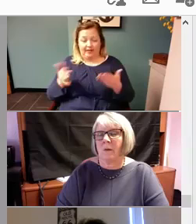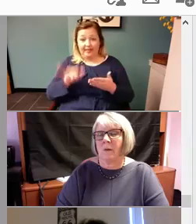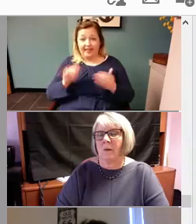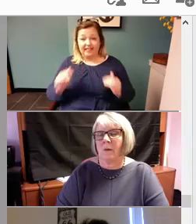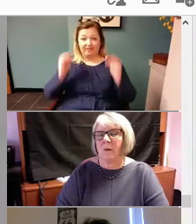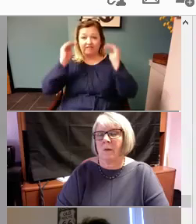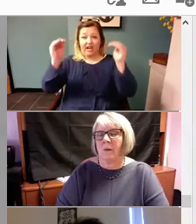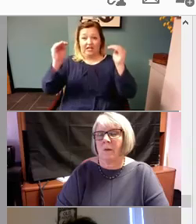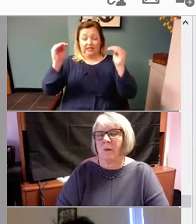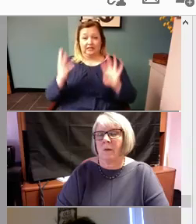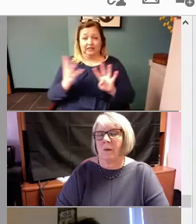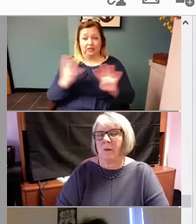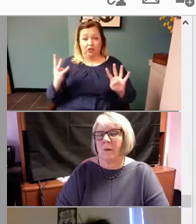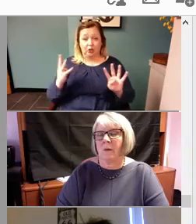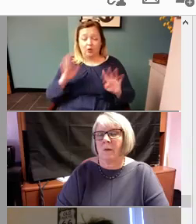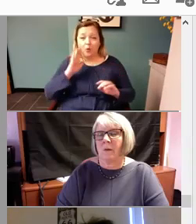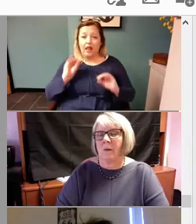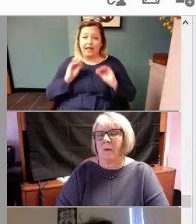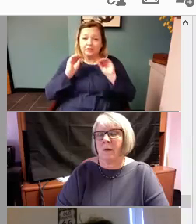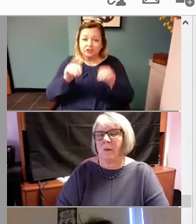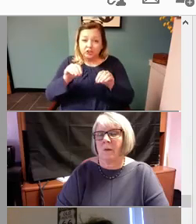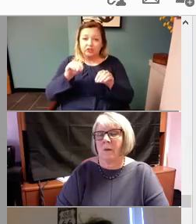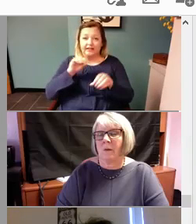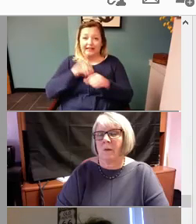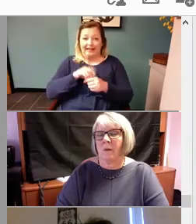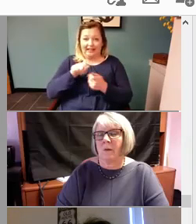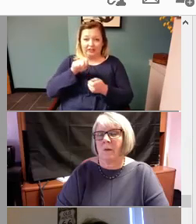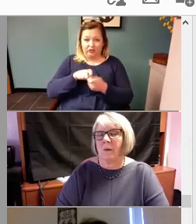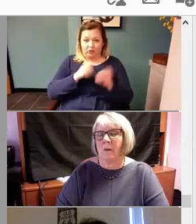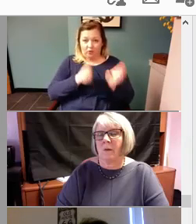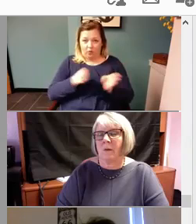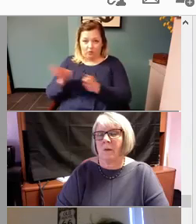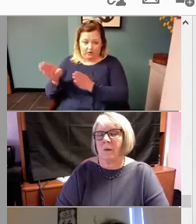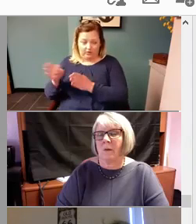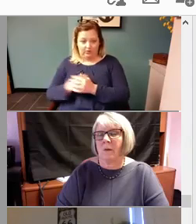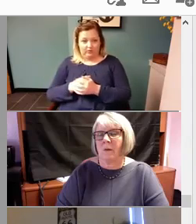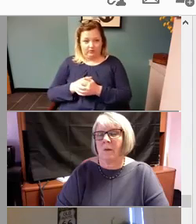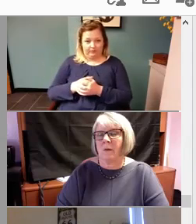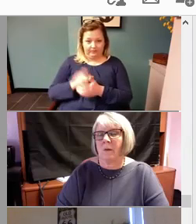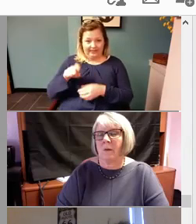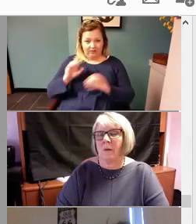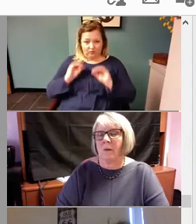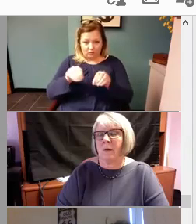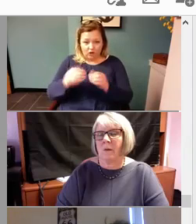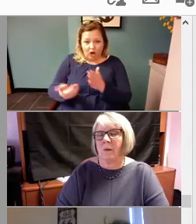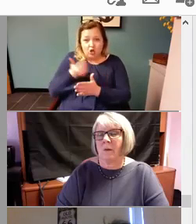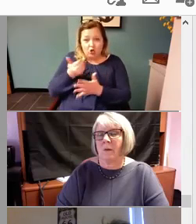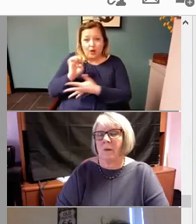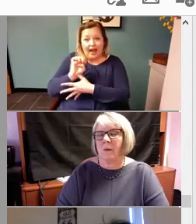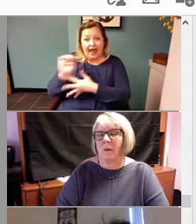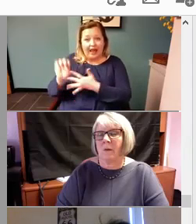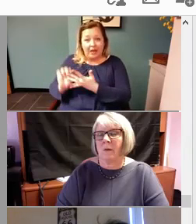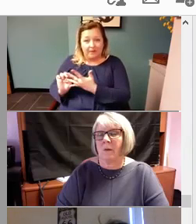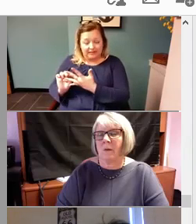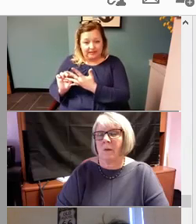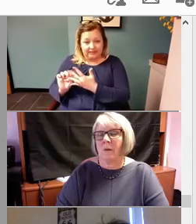in a sorted order. So we need to be able to insert a new element to our set. And when I say insert a new element to our